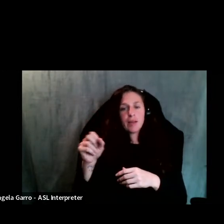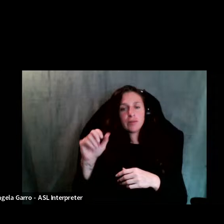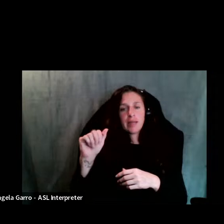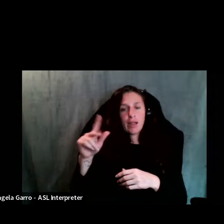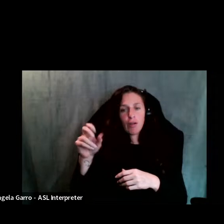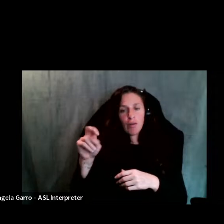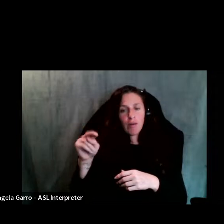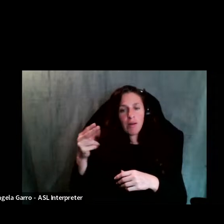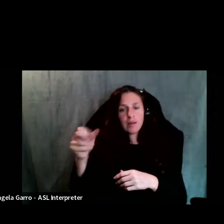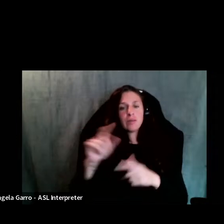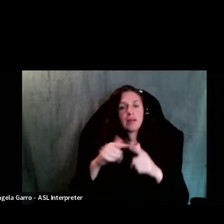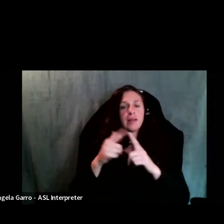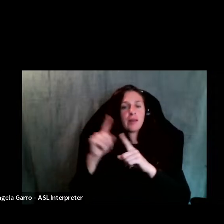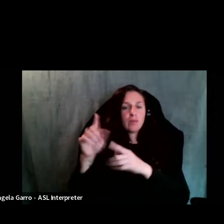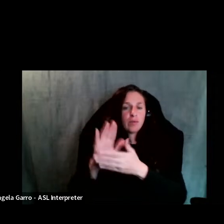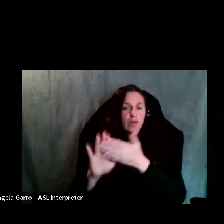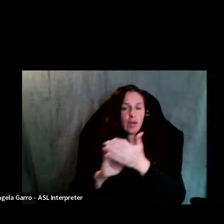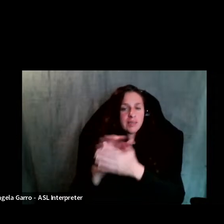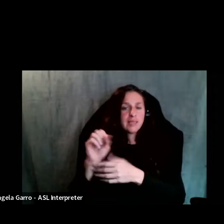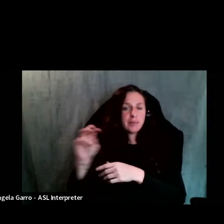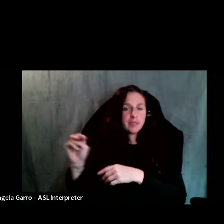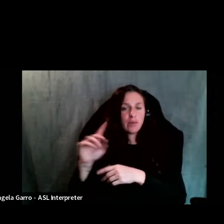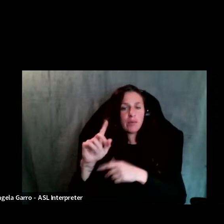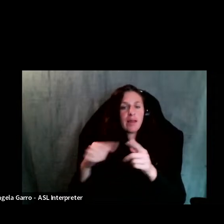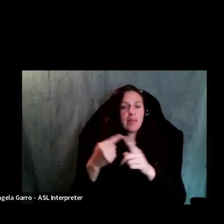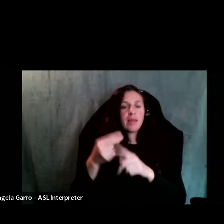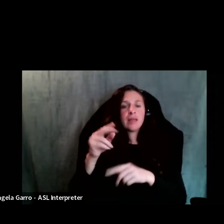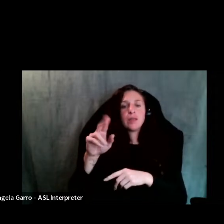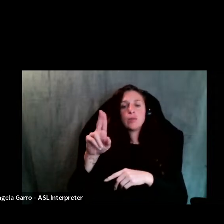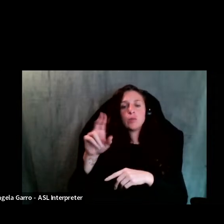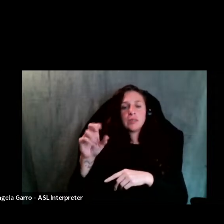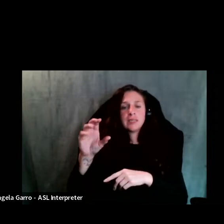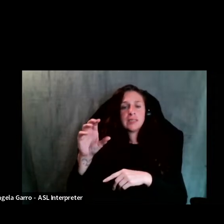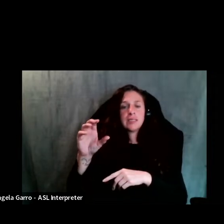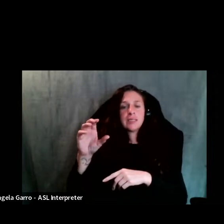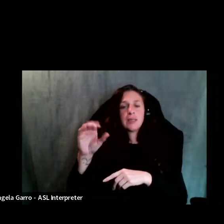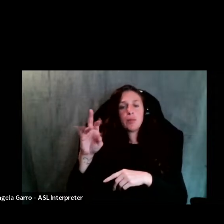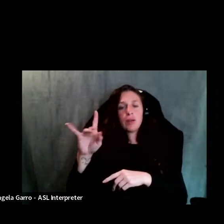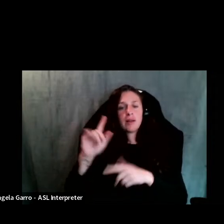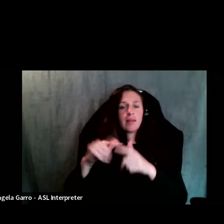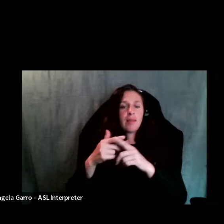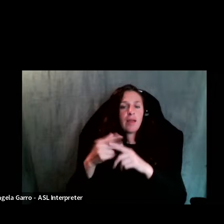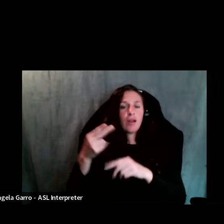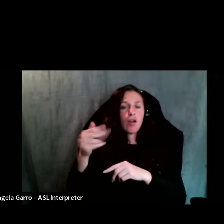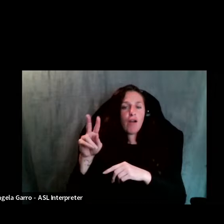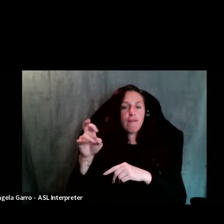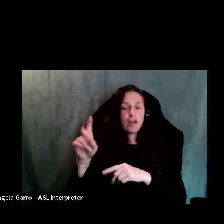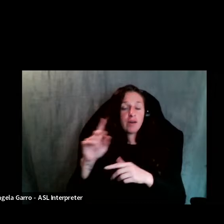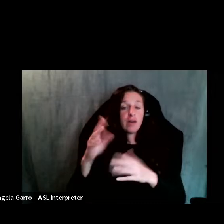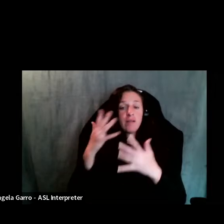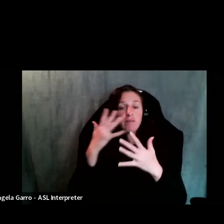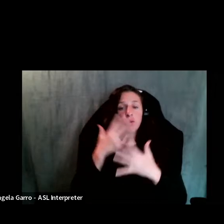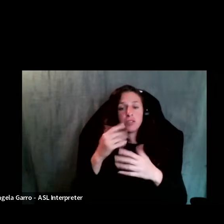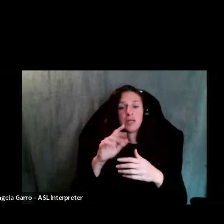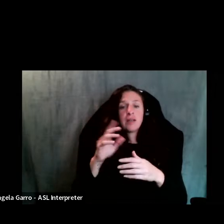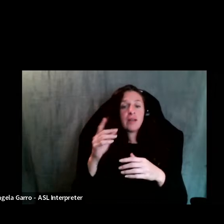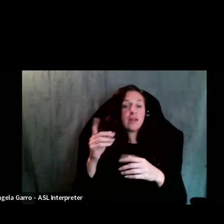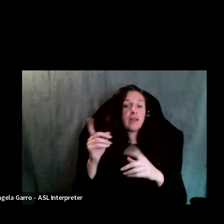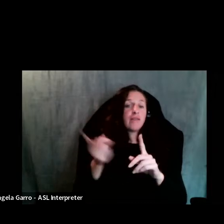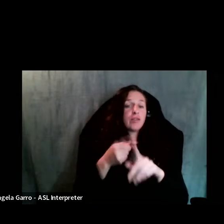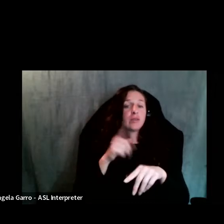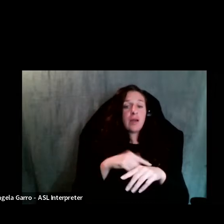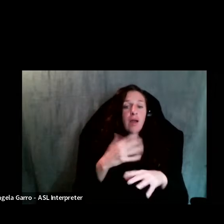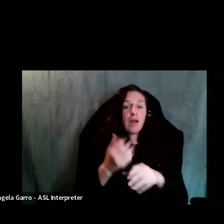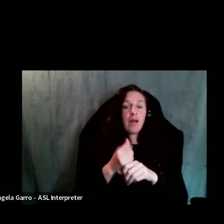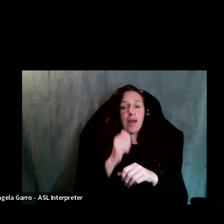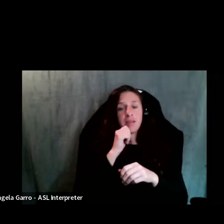went into college San Mateo, and then UC Berkeley and Harvard. It's unfortunate that the first time I got an ethnic studies education was